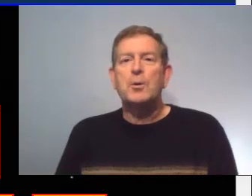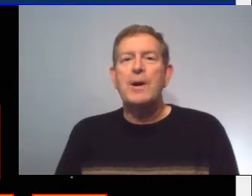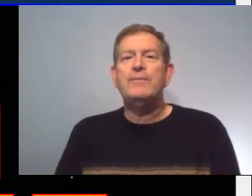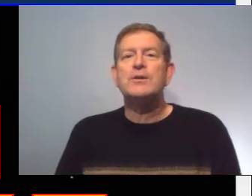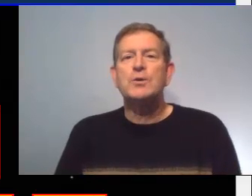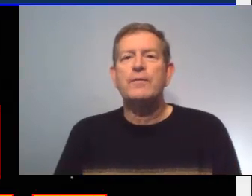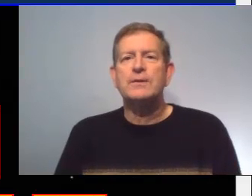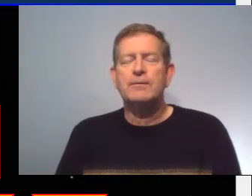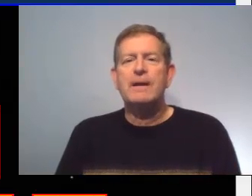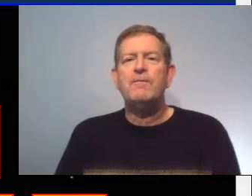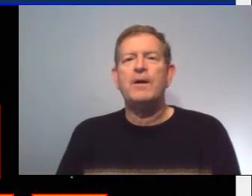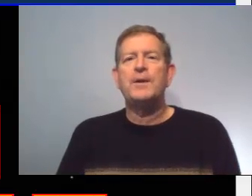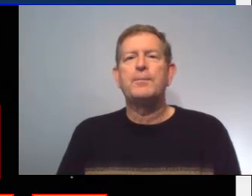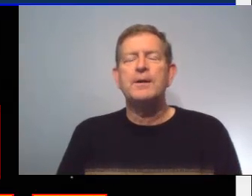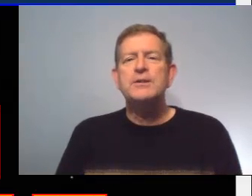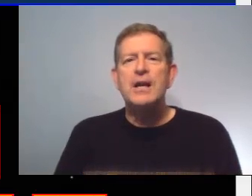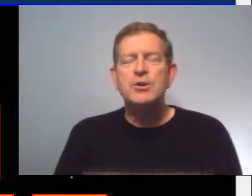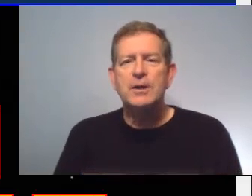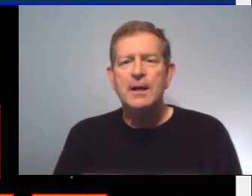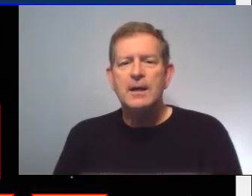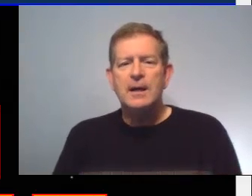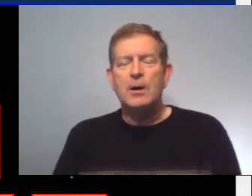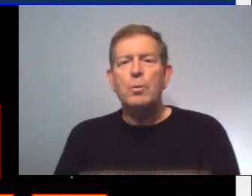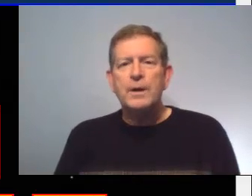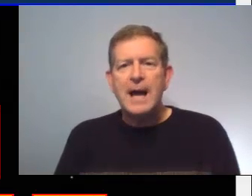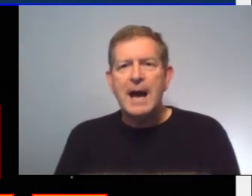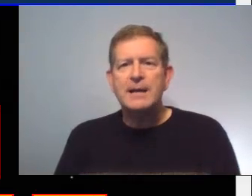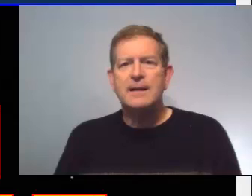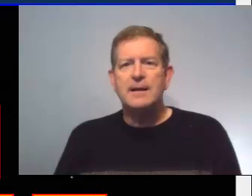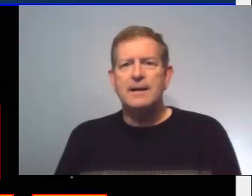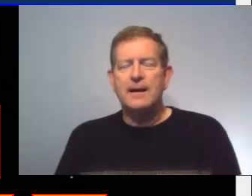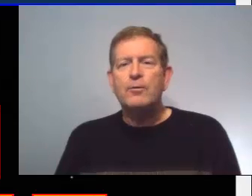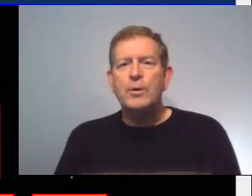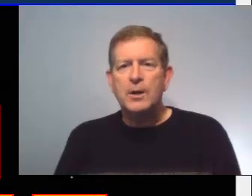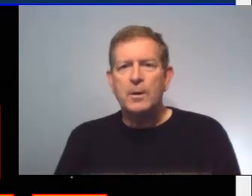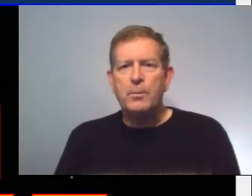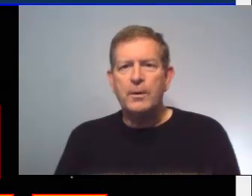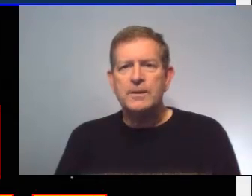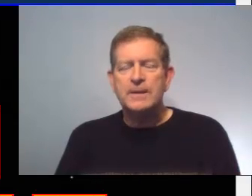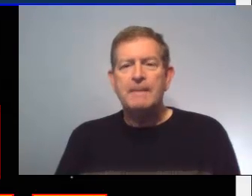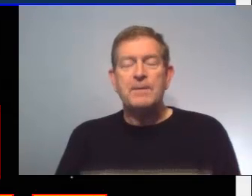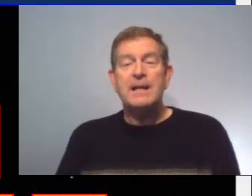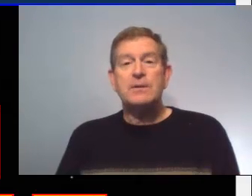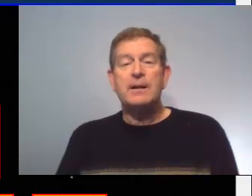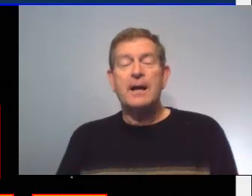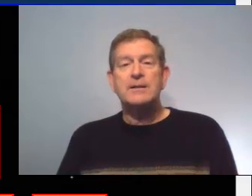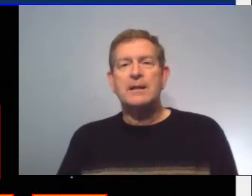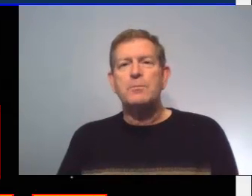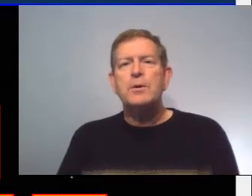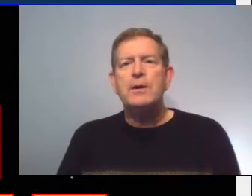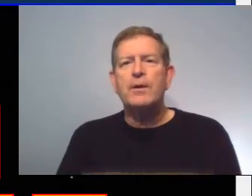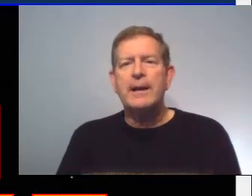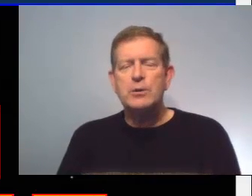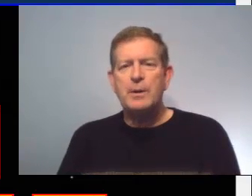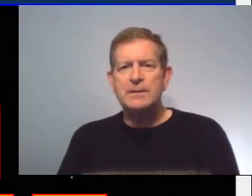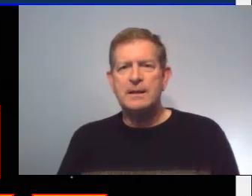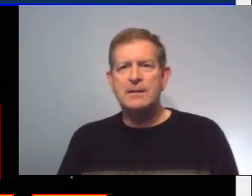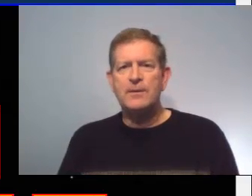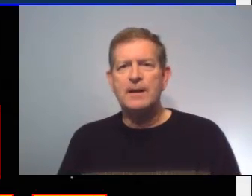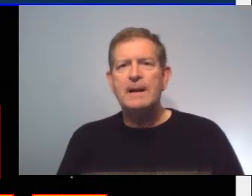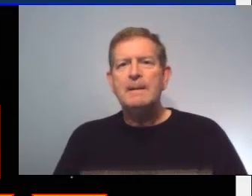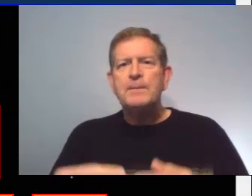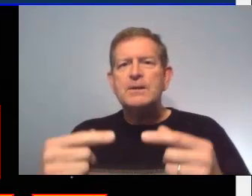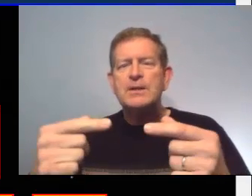would be doing a grave disservice if they felt that pronunciation were not of critical importance. And that's, like I said, the beauty of the Language